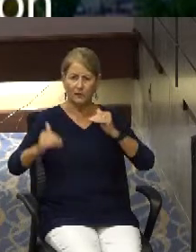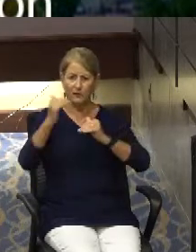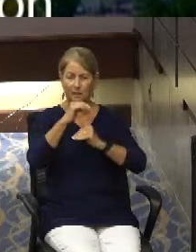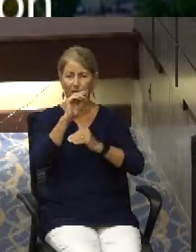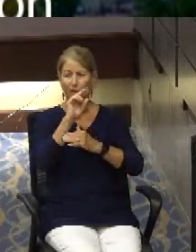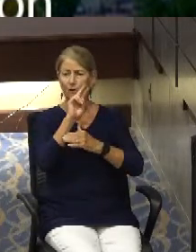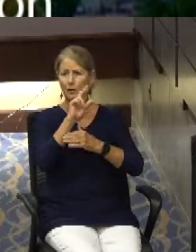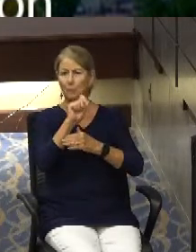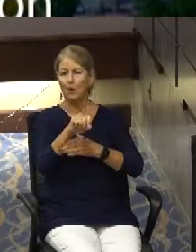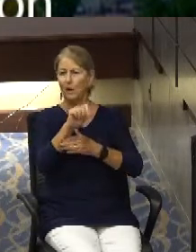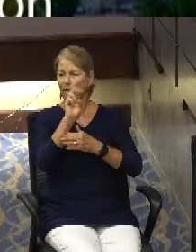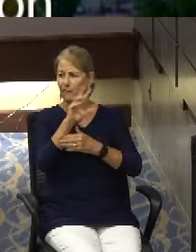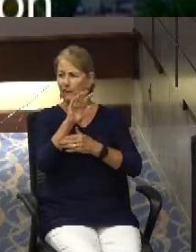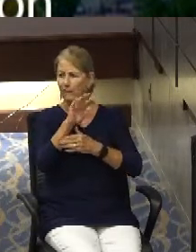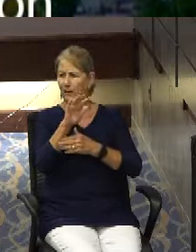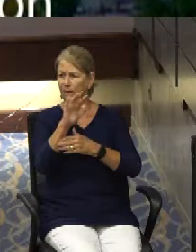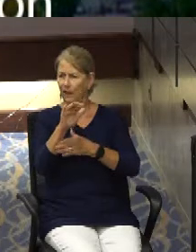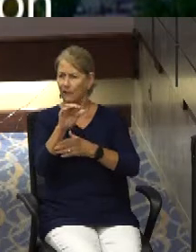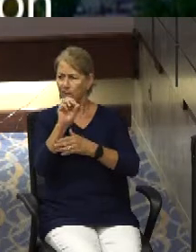$2.225965,